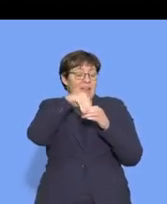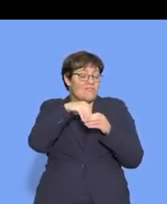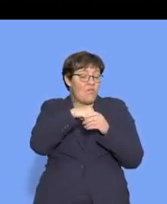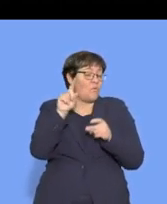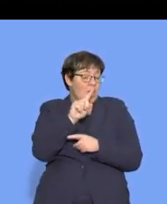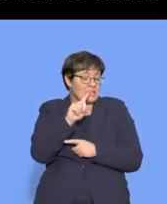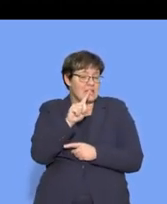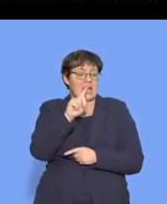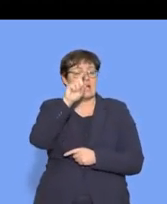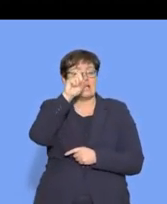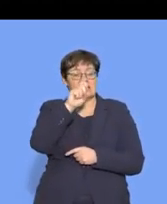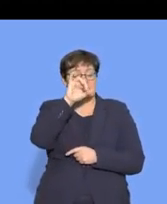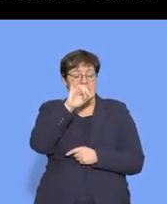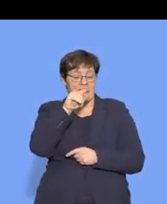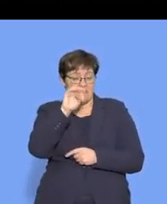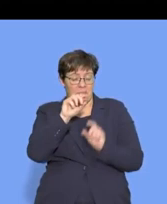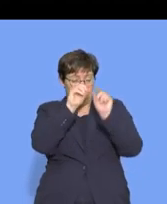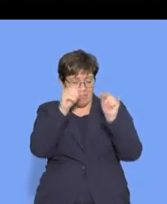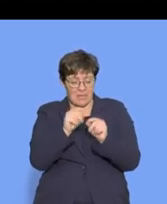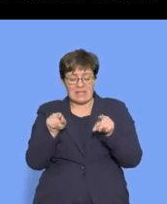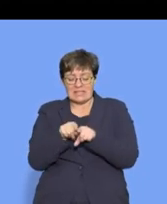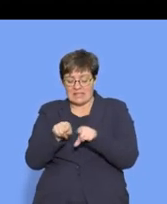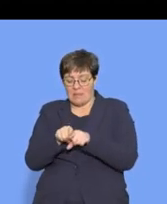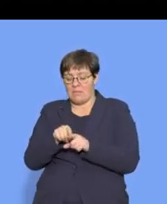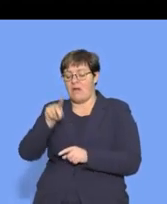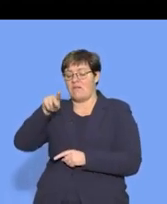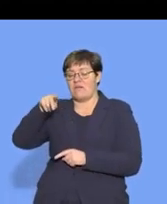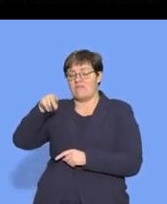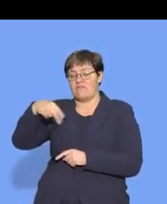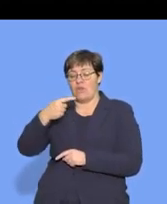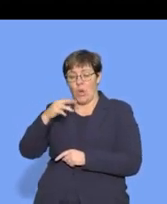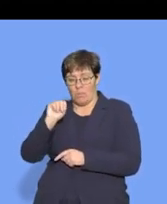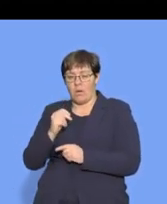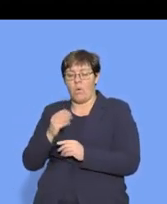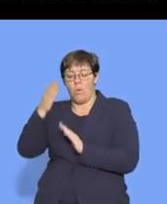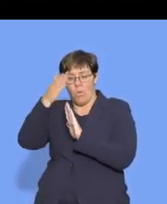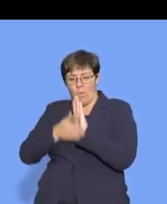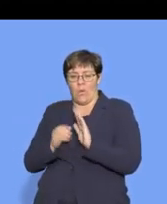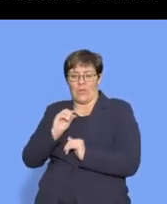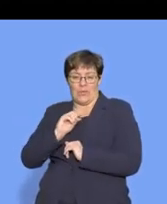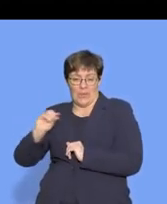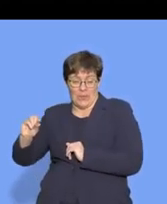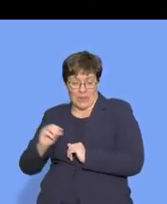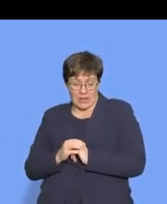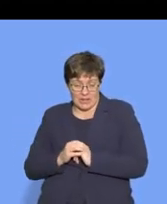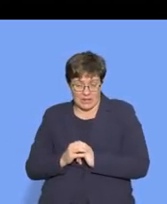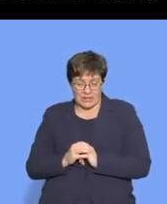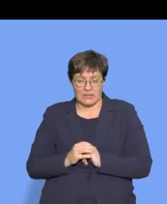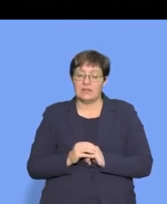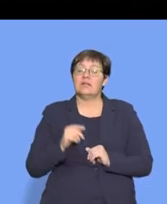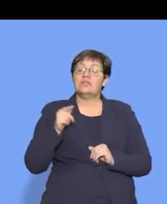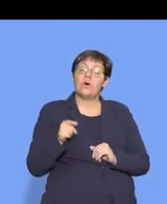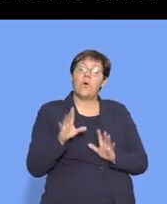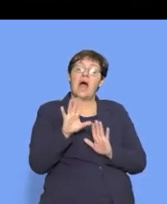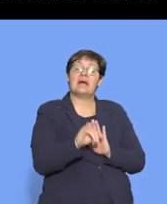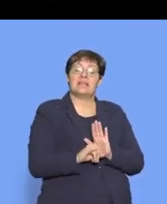thicker walls and phloem with its thinner walls. So what we can already identify is